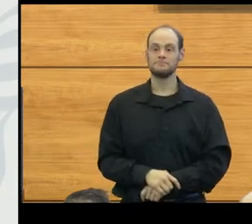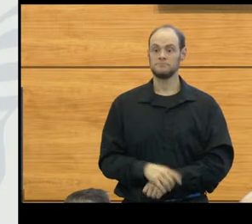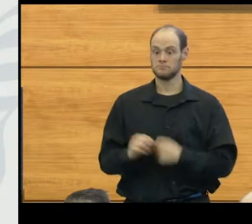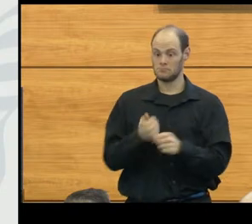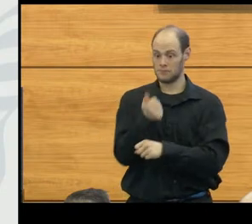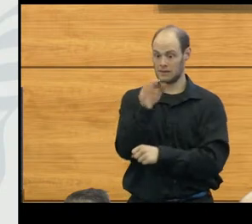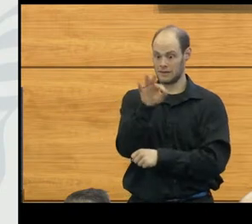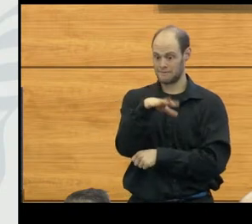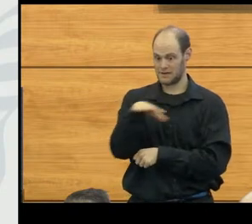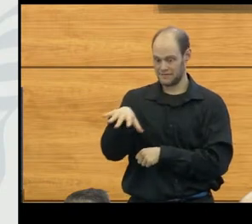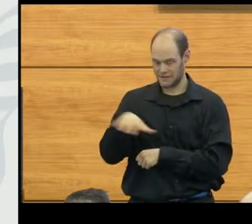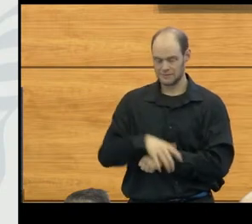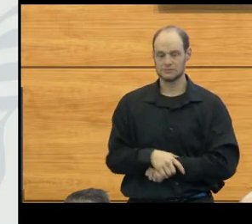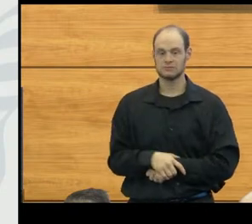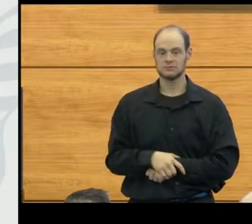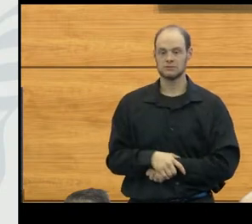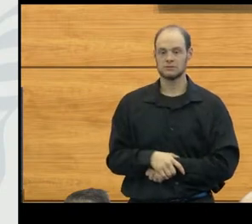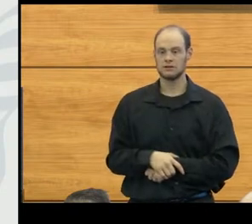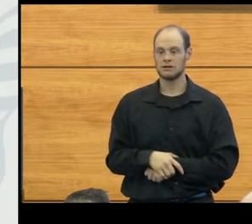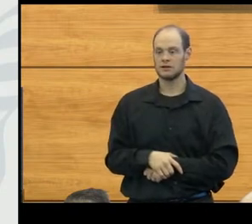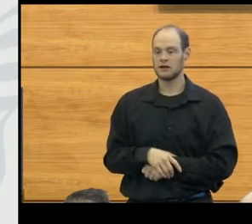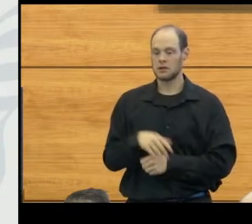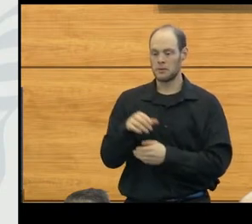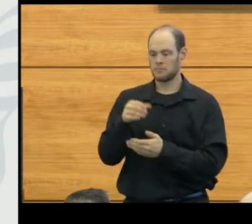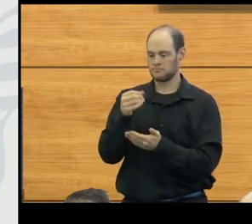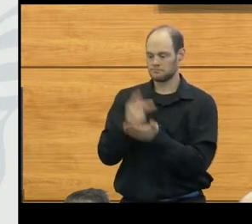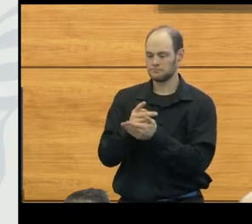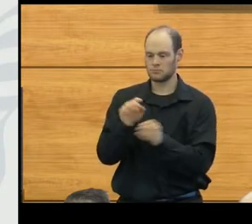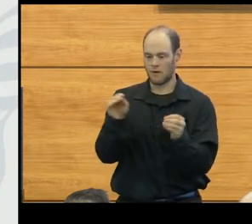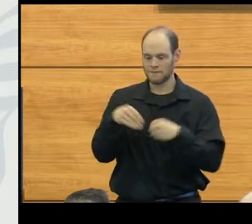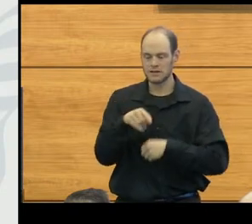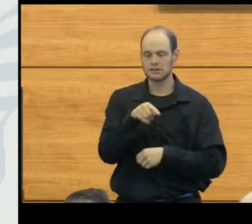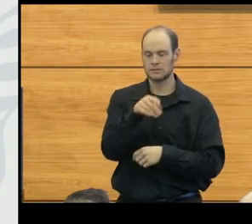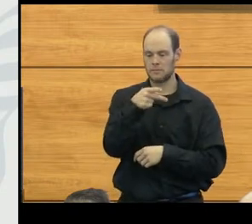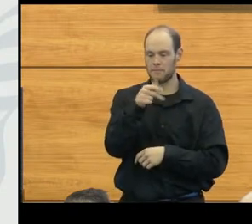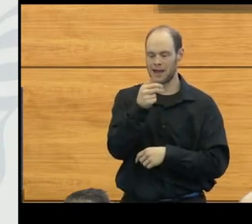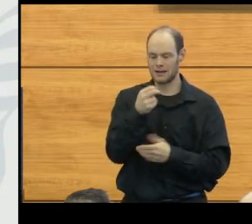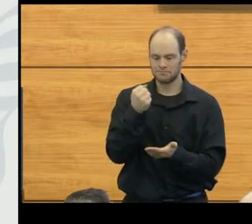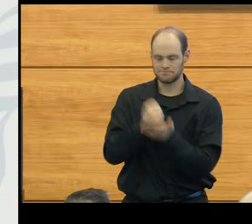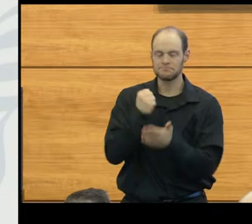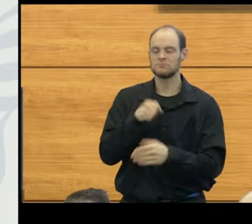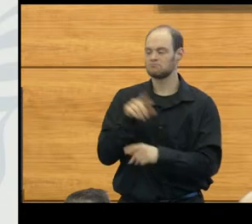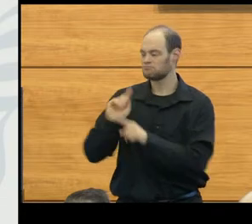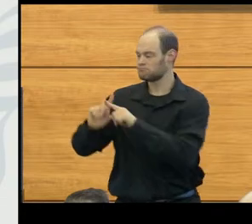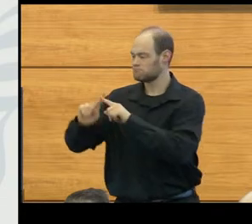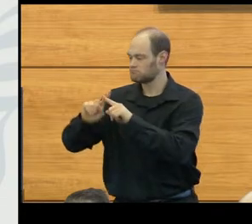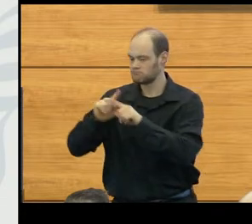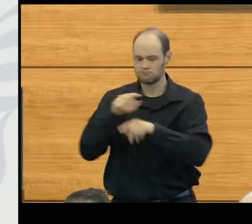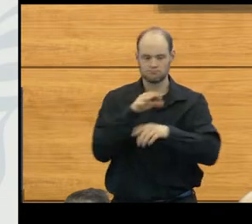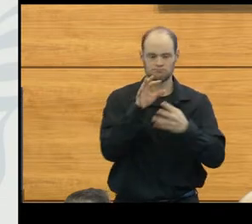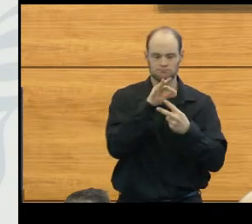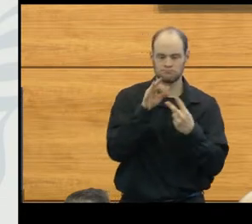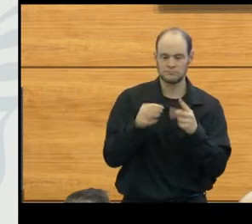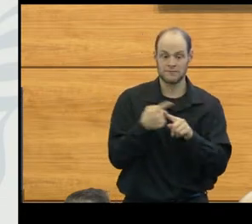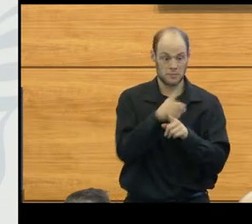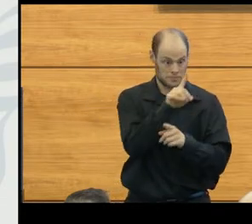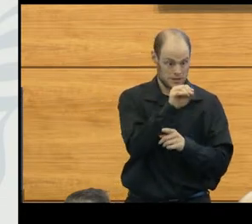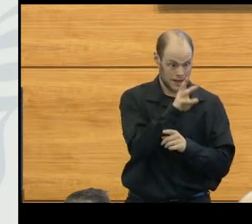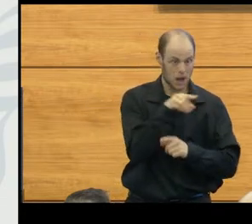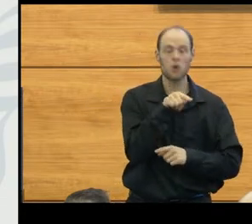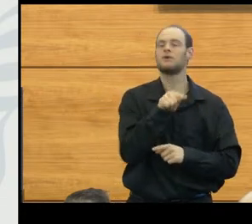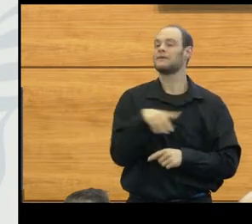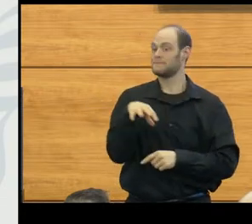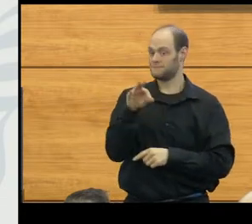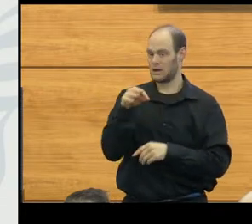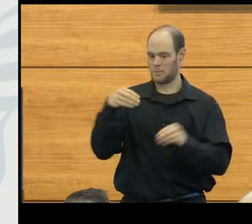In 1955, going through a patents office, looking at some of the requirements that were there from Dow, he